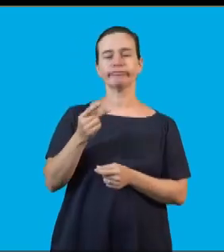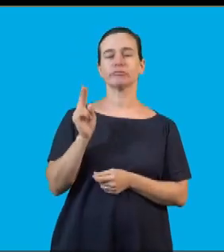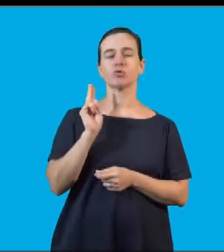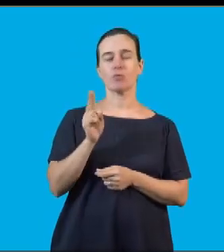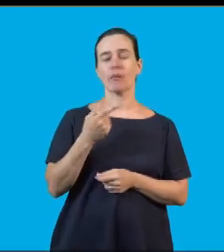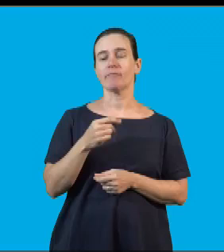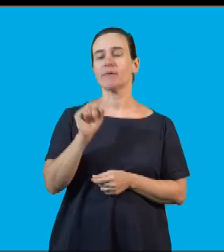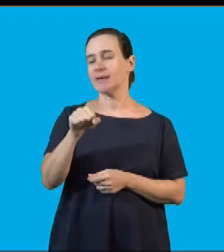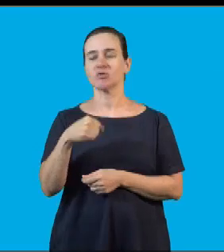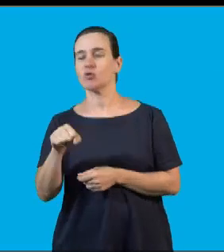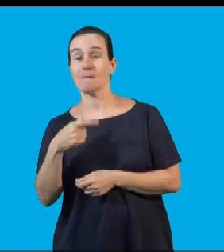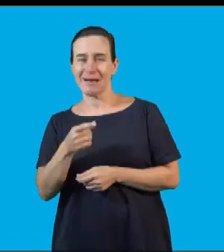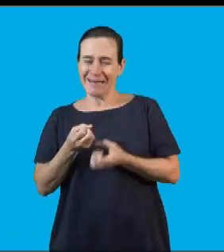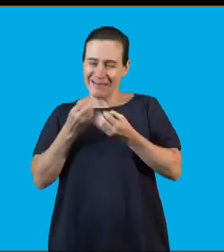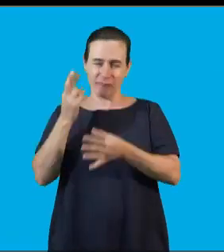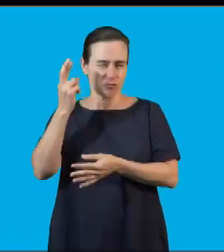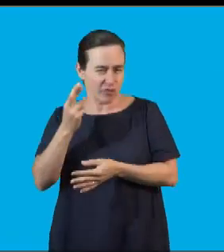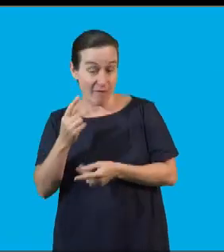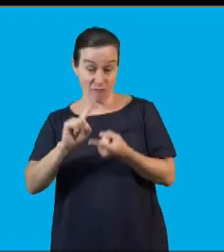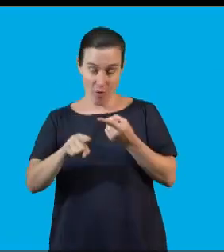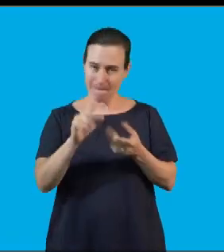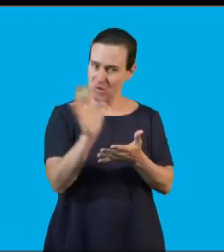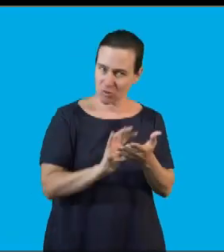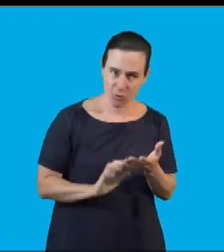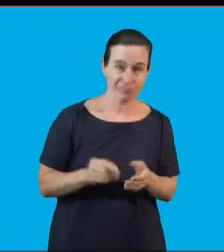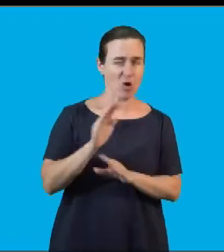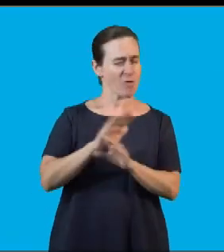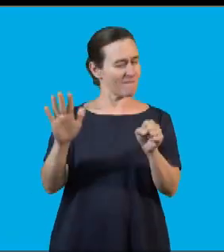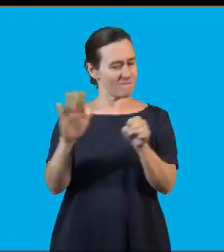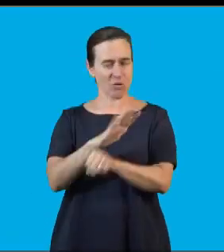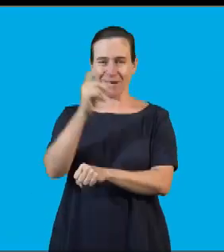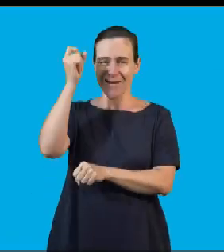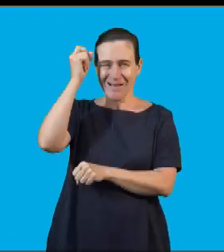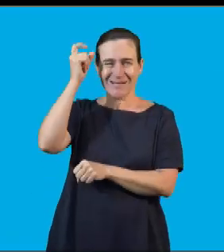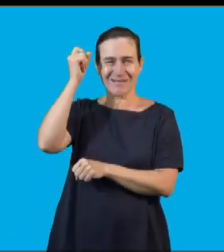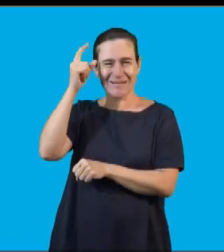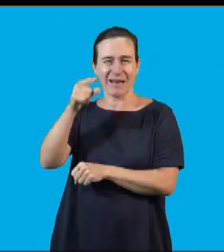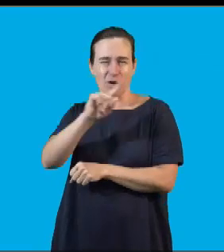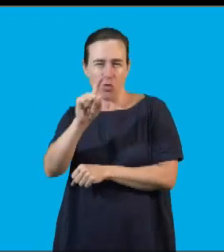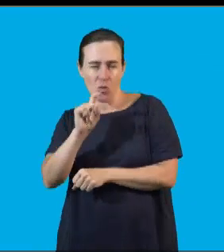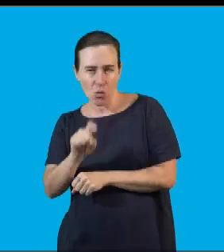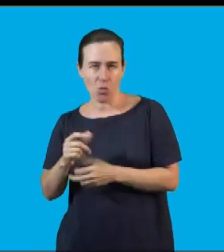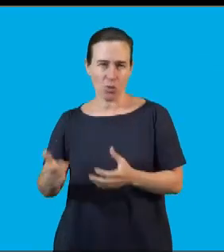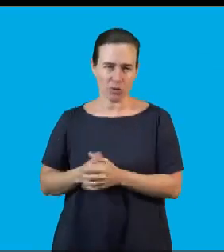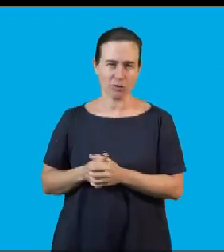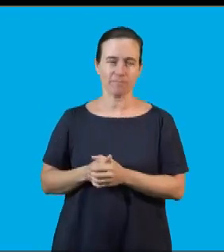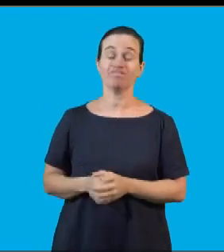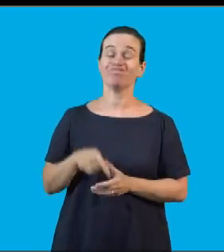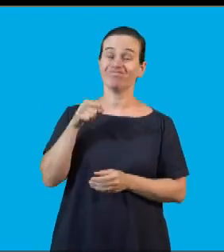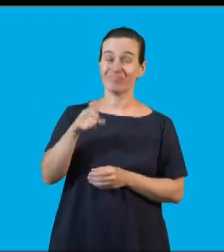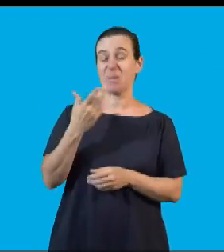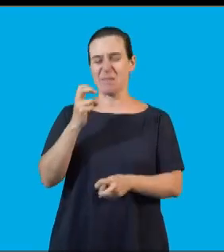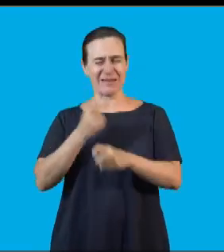generic answers without substantiation from the text, misunderstanding questions or lifting without an